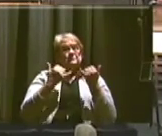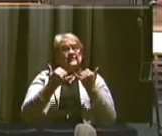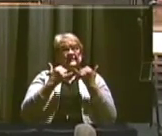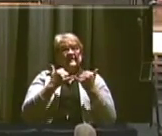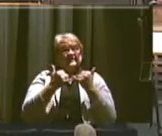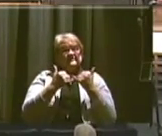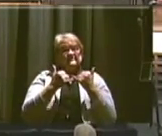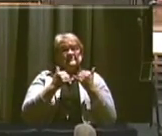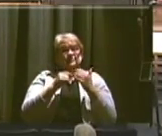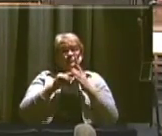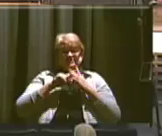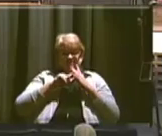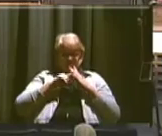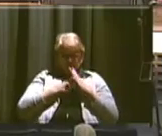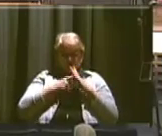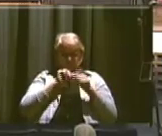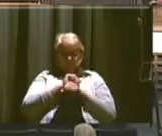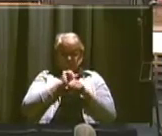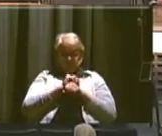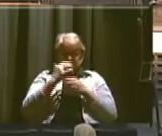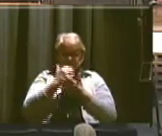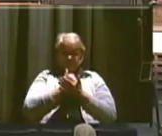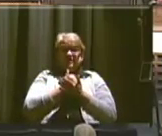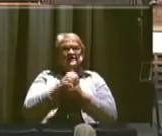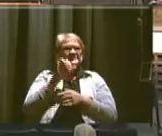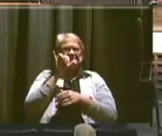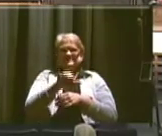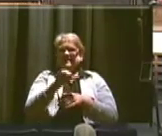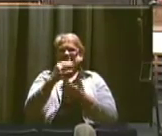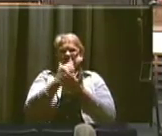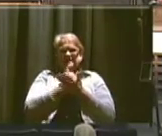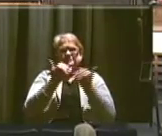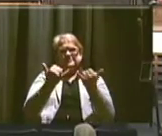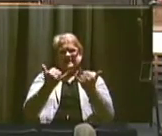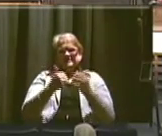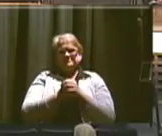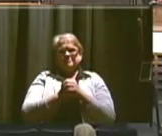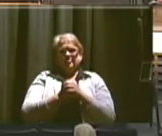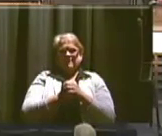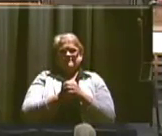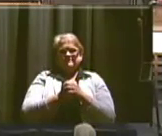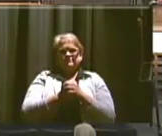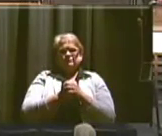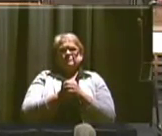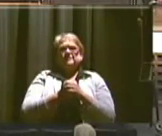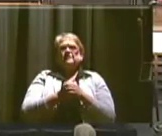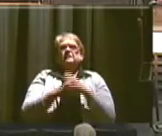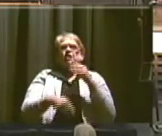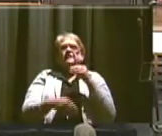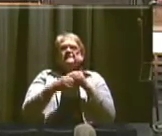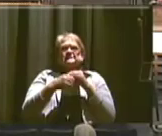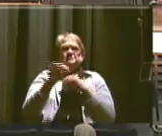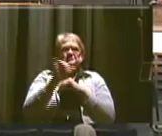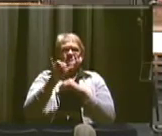salary that she was when she came here, and she's asked that that be deleted entirely. And in addition, she's asked